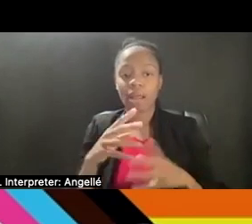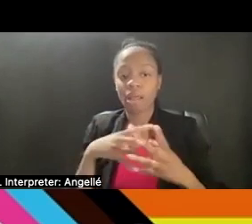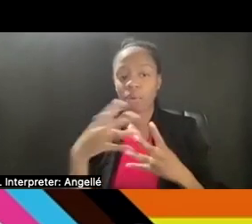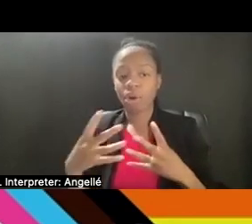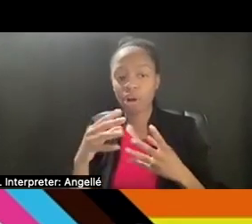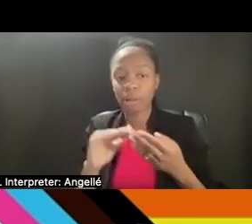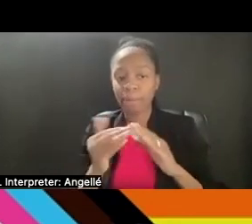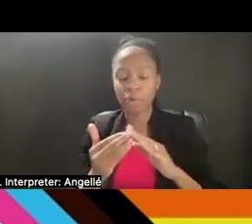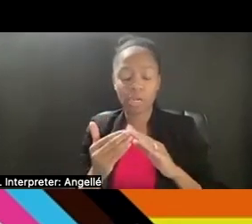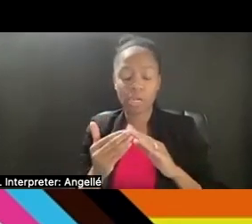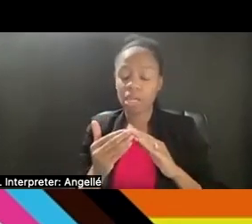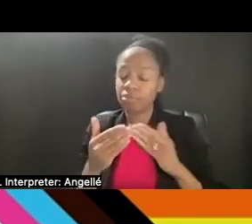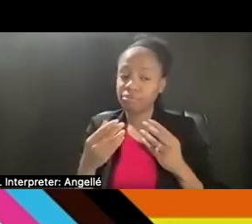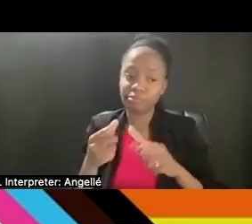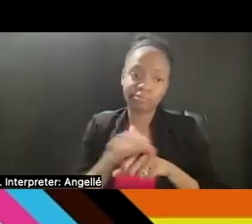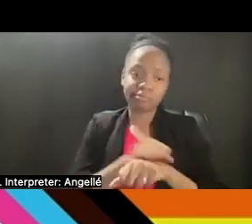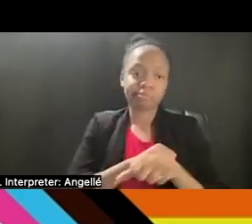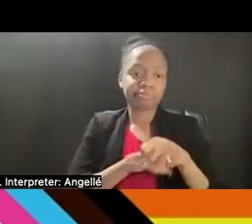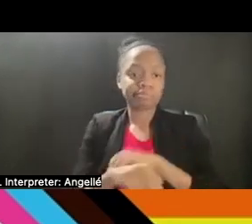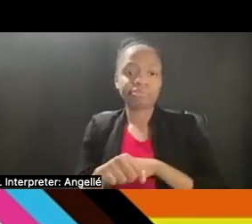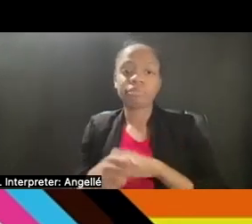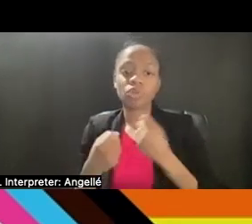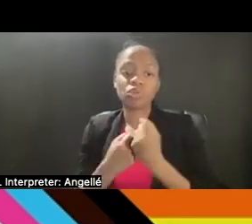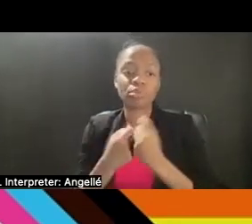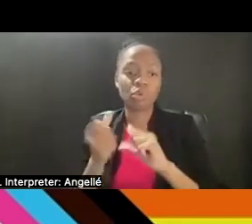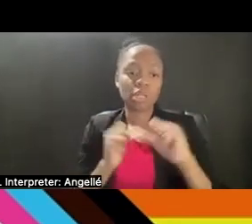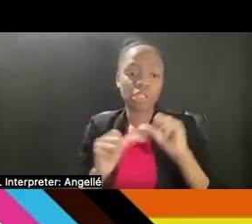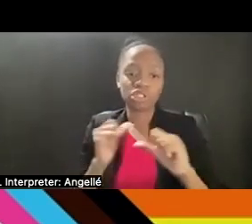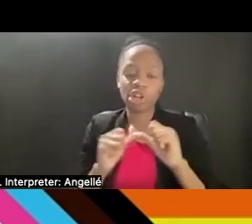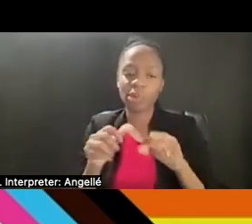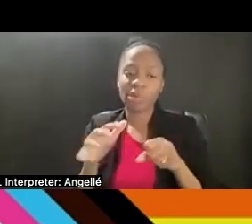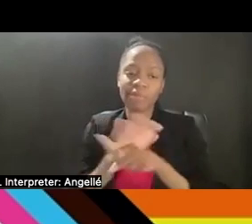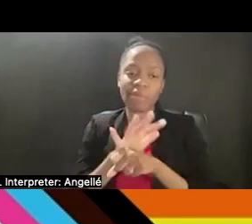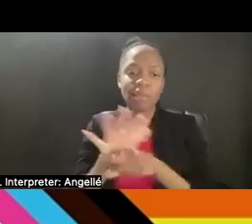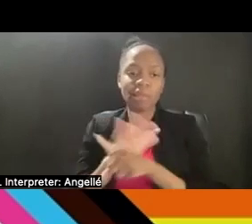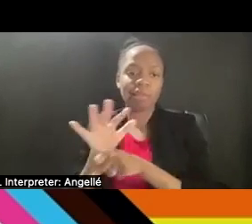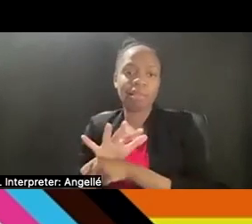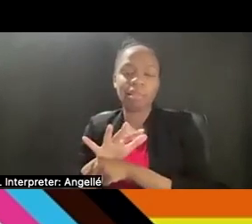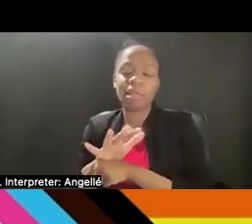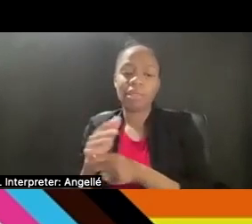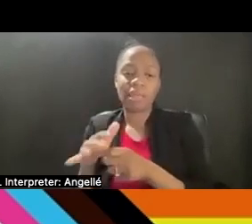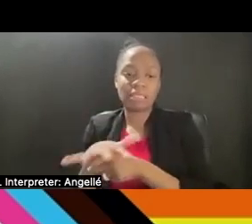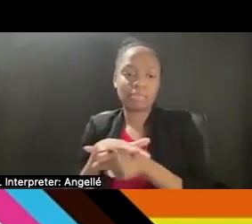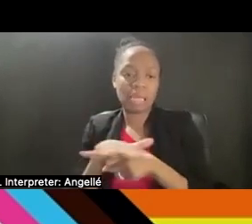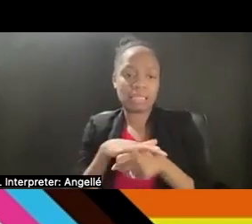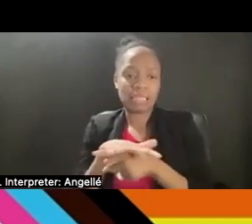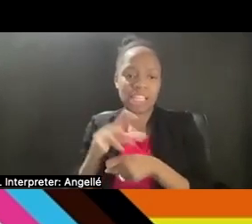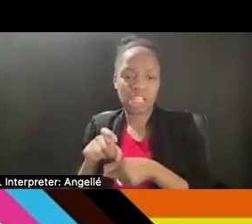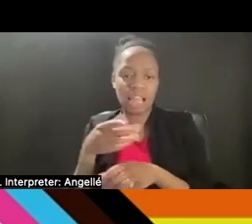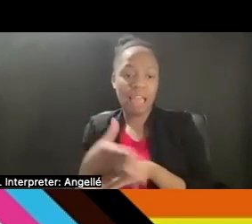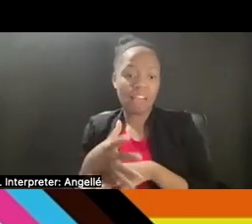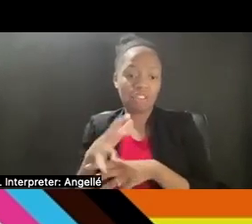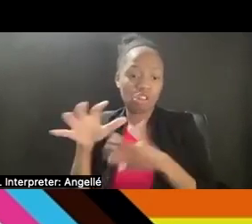stepped it up to support each other and fill in the gaps in the spaces that were needed, like after the storm,